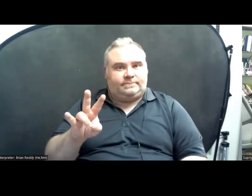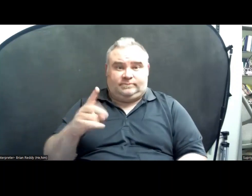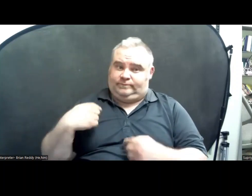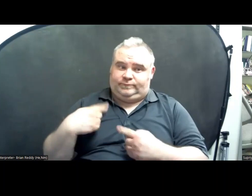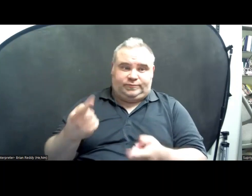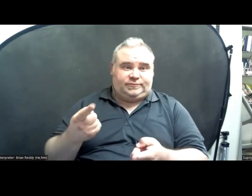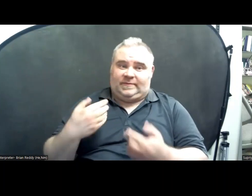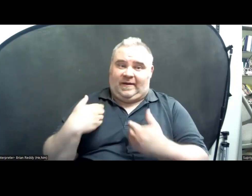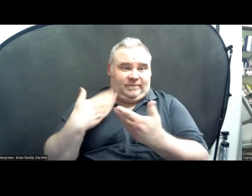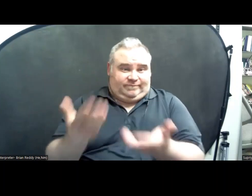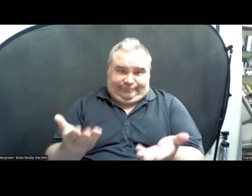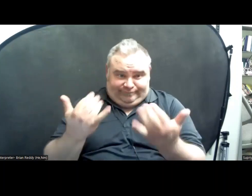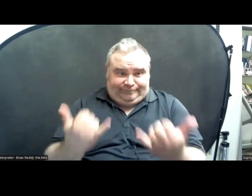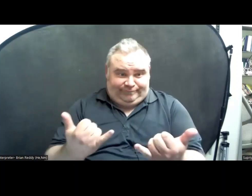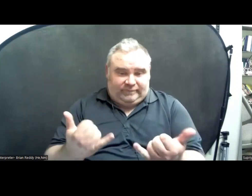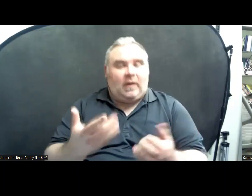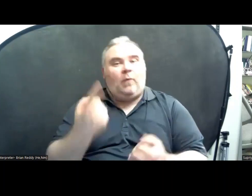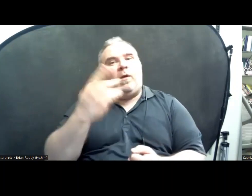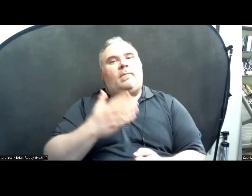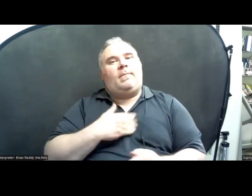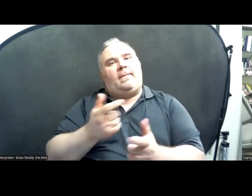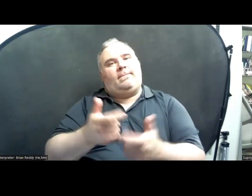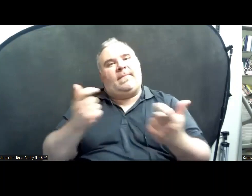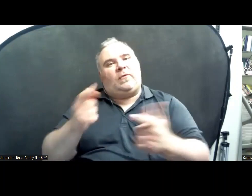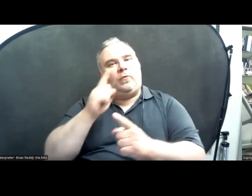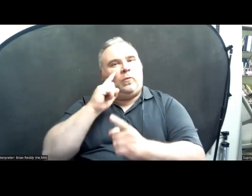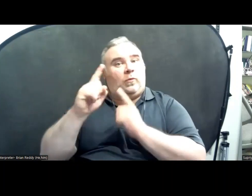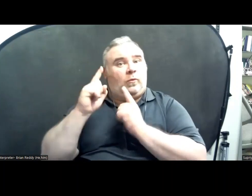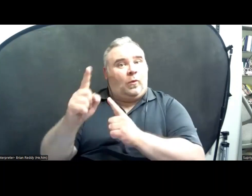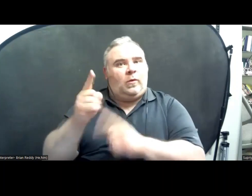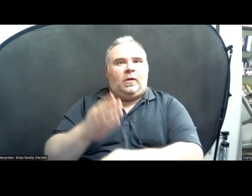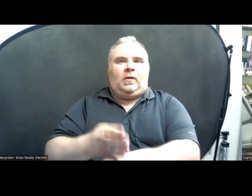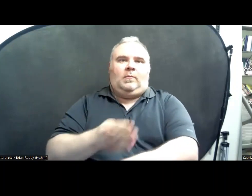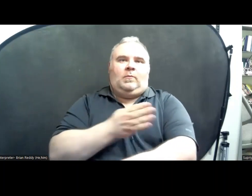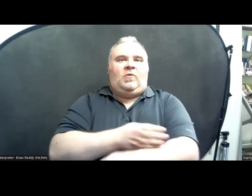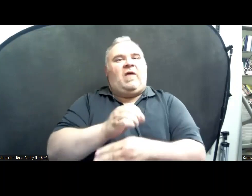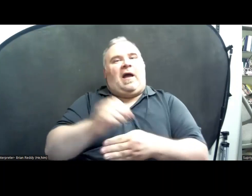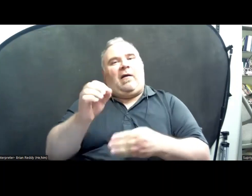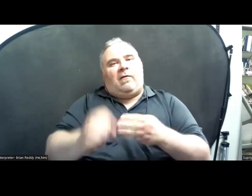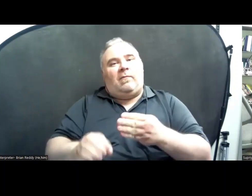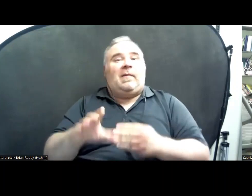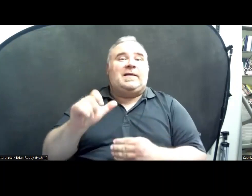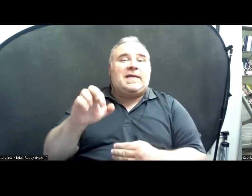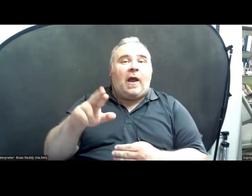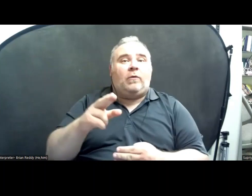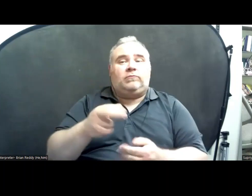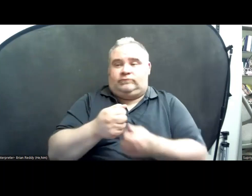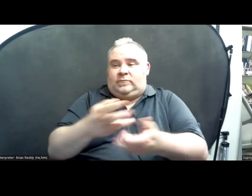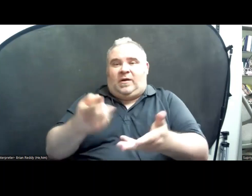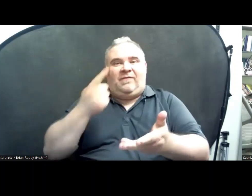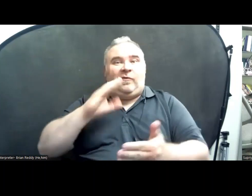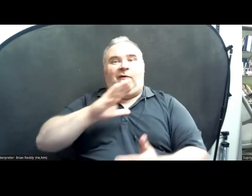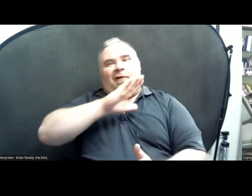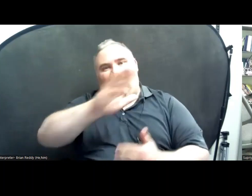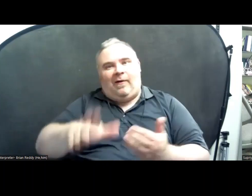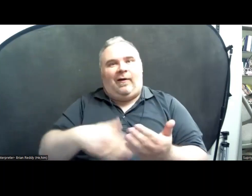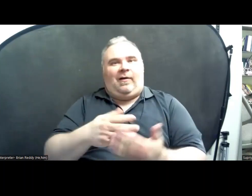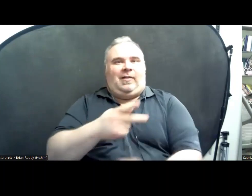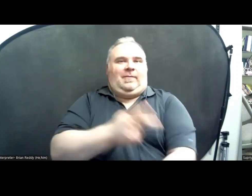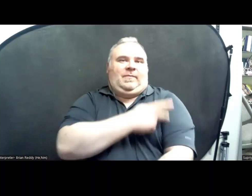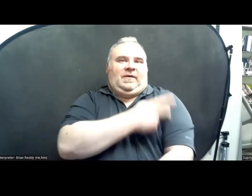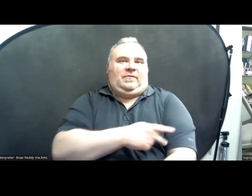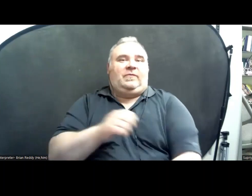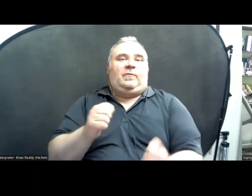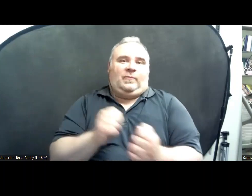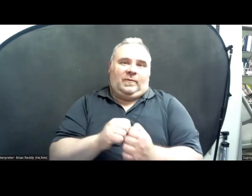ever since. And one of my major goals is really to improve outcomes and care delivery of all patients with cancer in our catchment